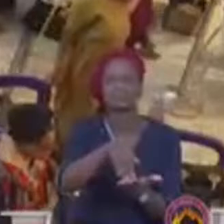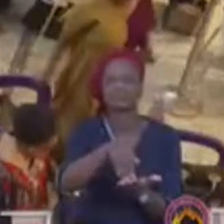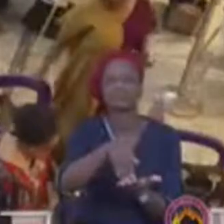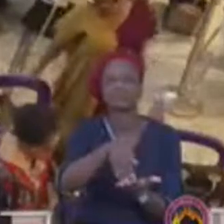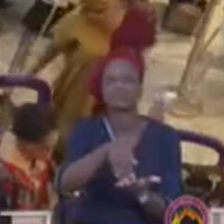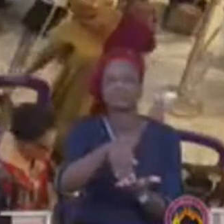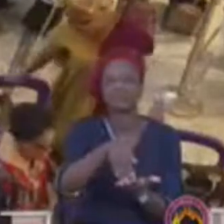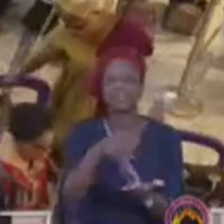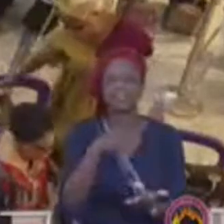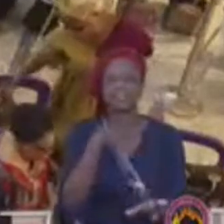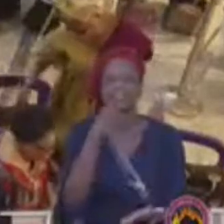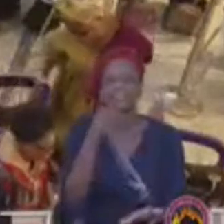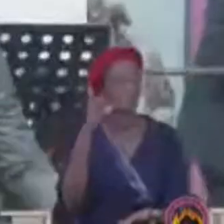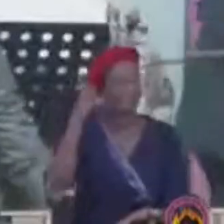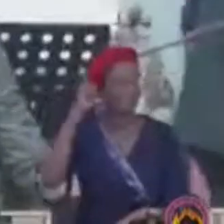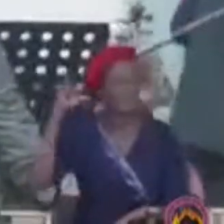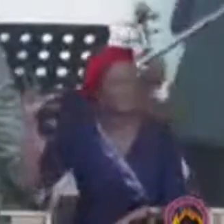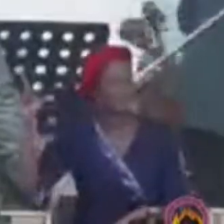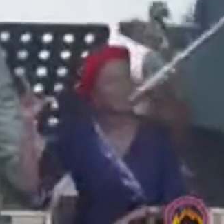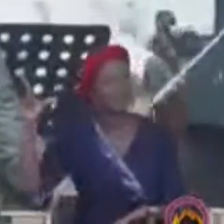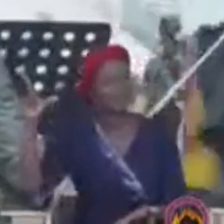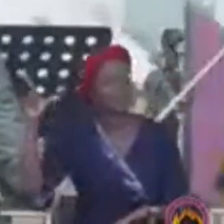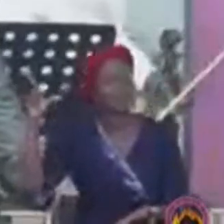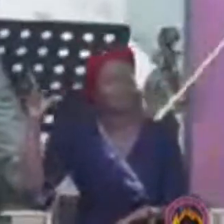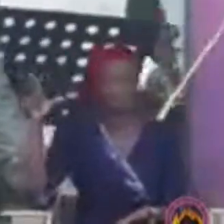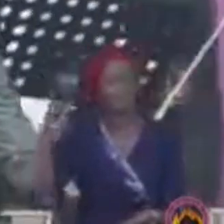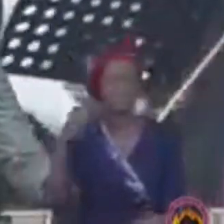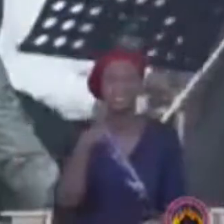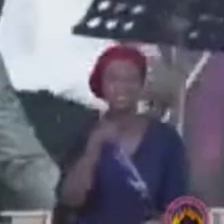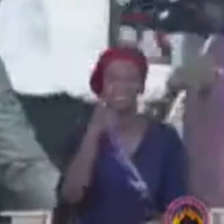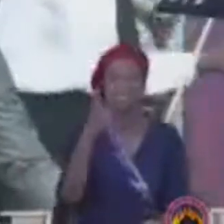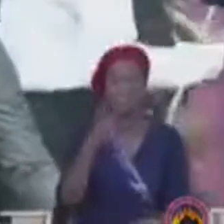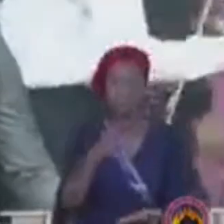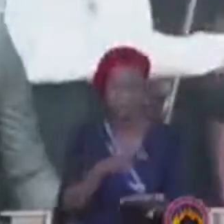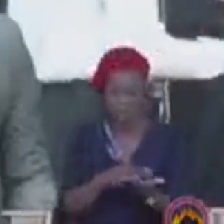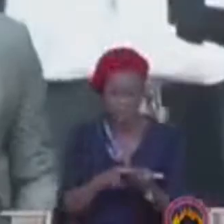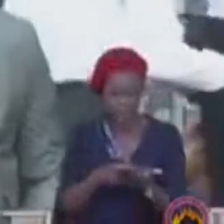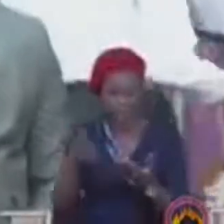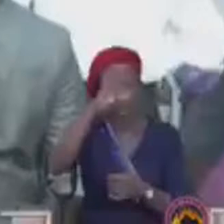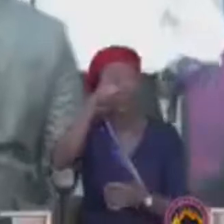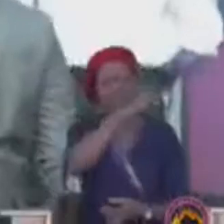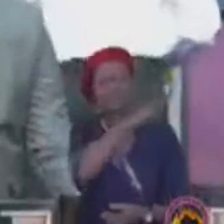Say this one loud and clear. Say, Holy Ghost and